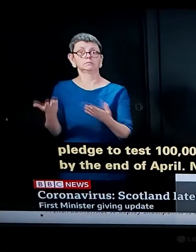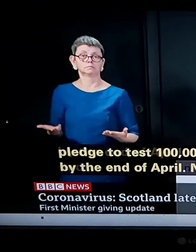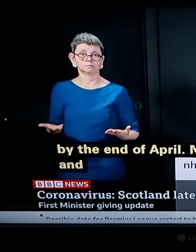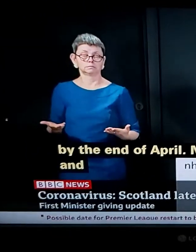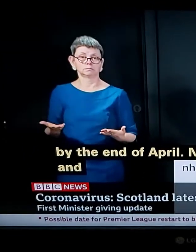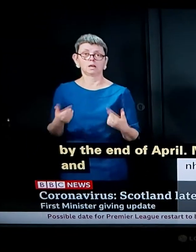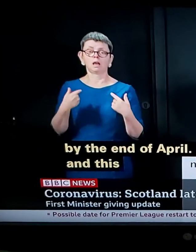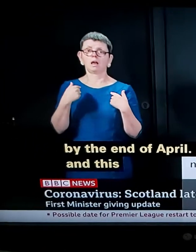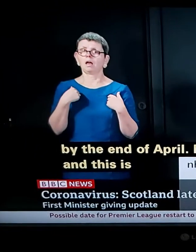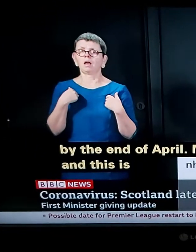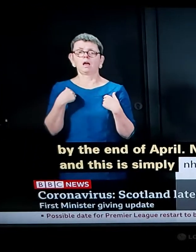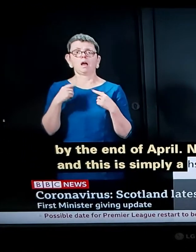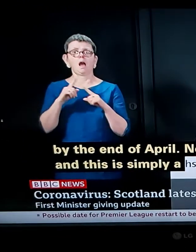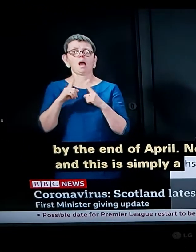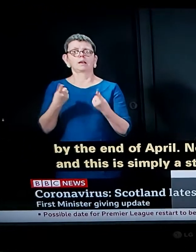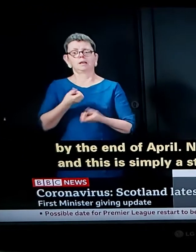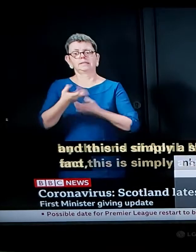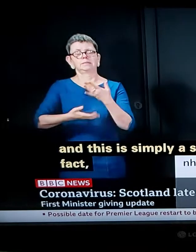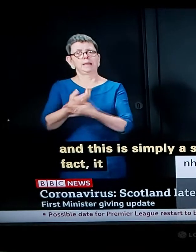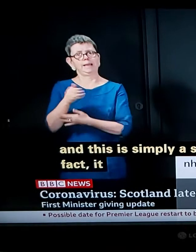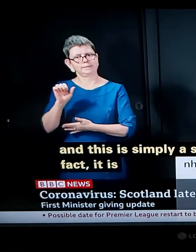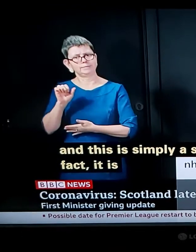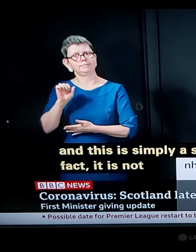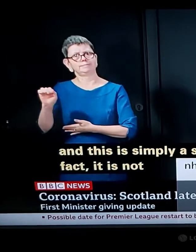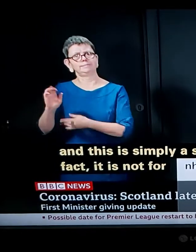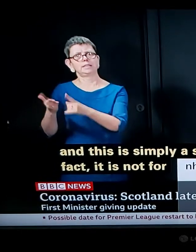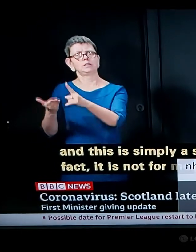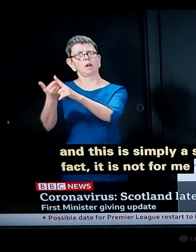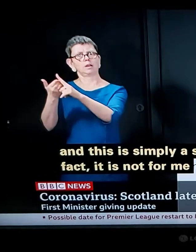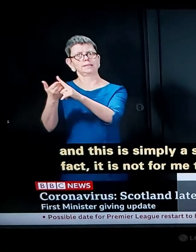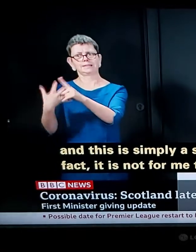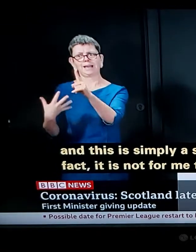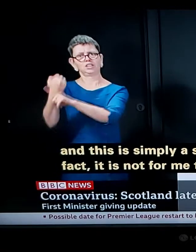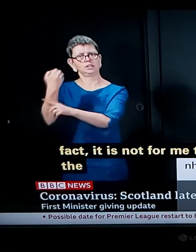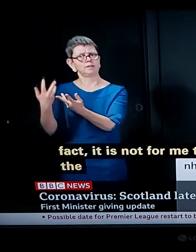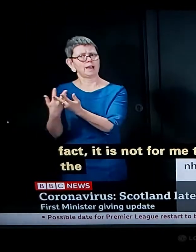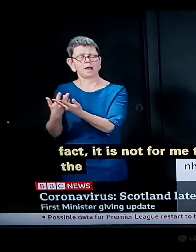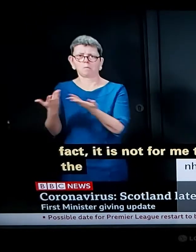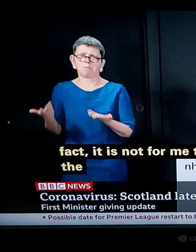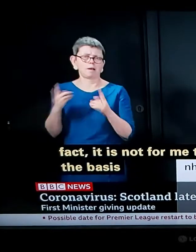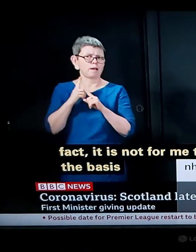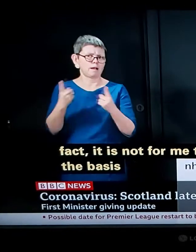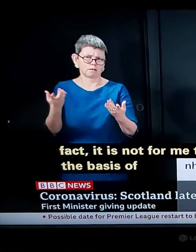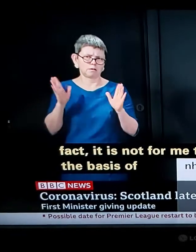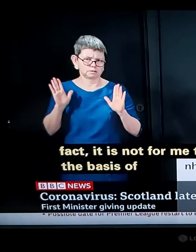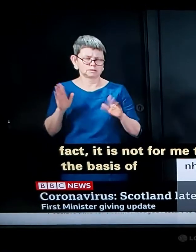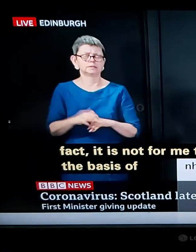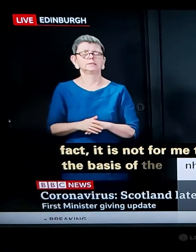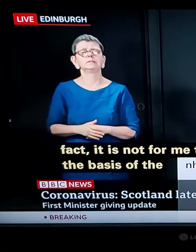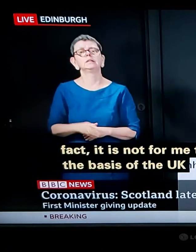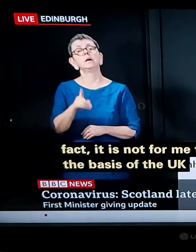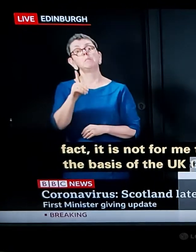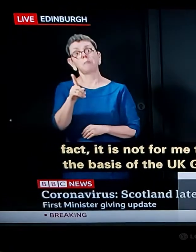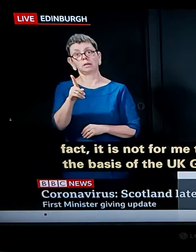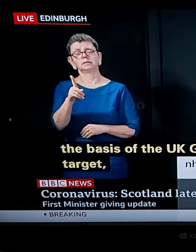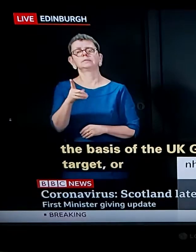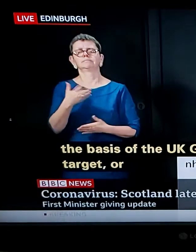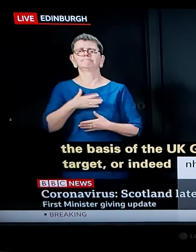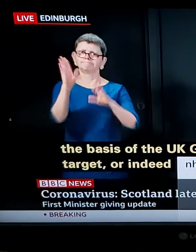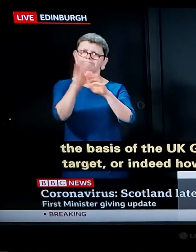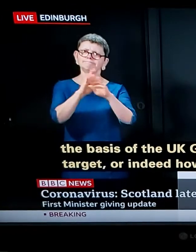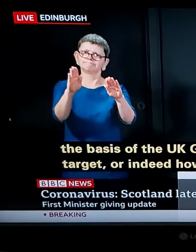not for me to set out the basis of the UK government's target or indeed how it plans to get there. What I can do, and